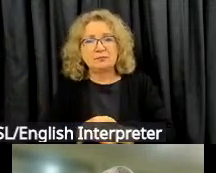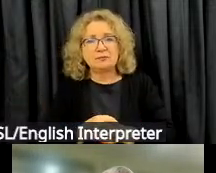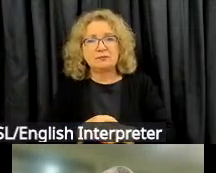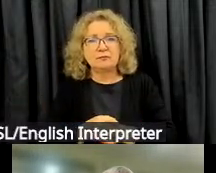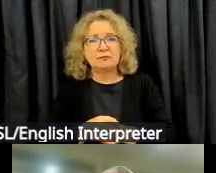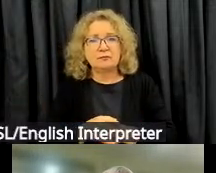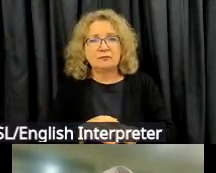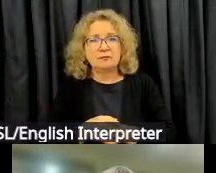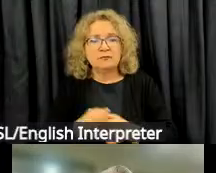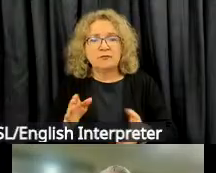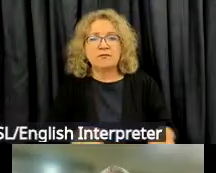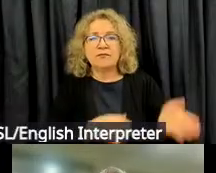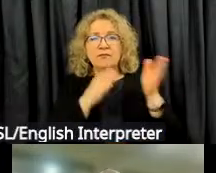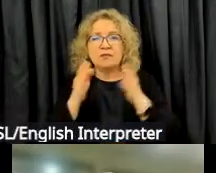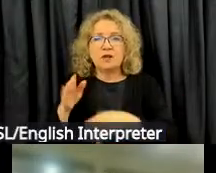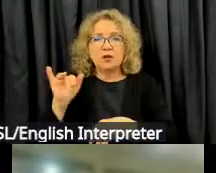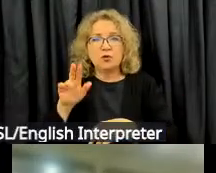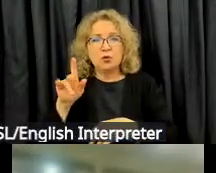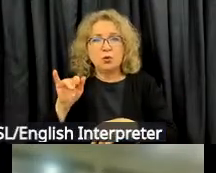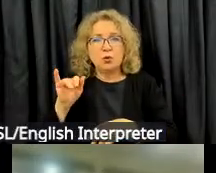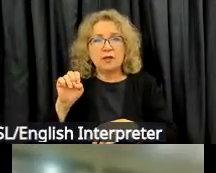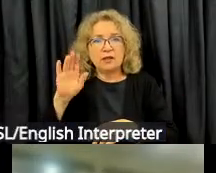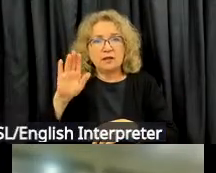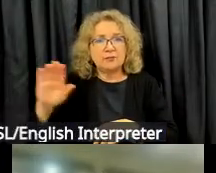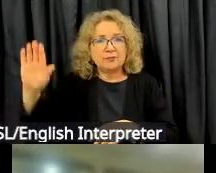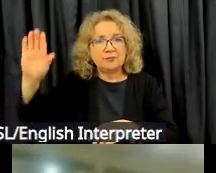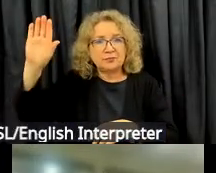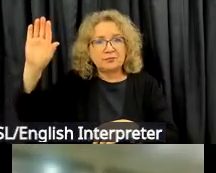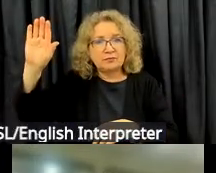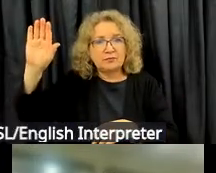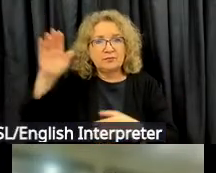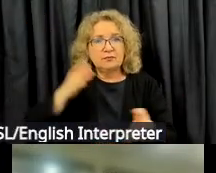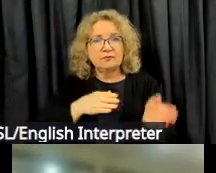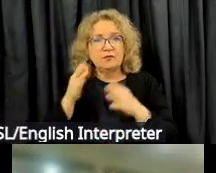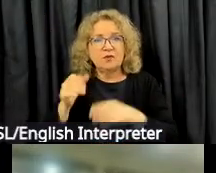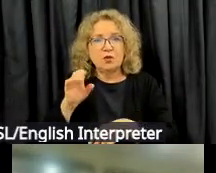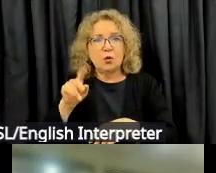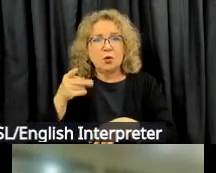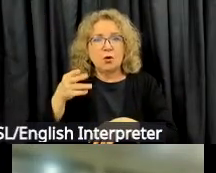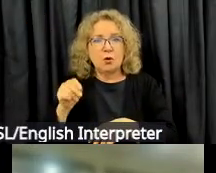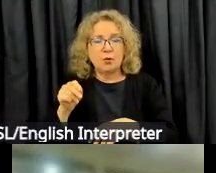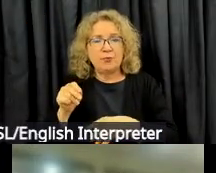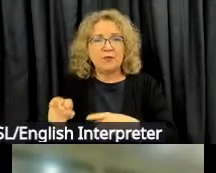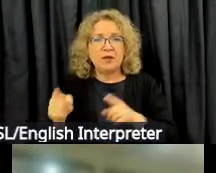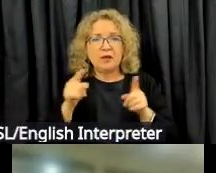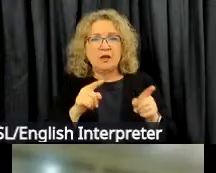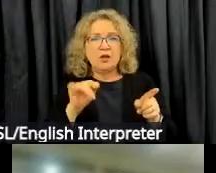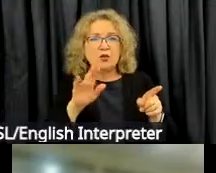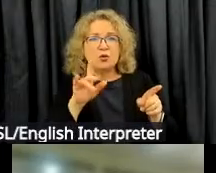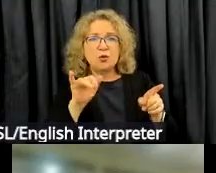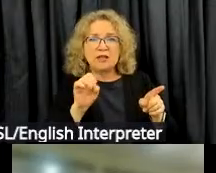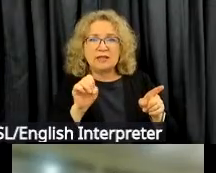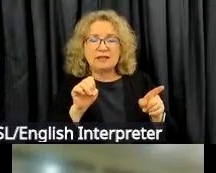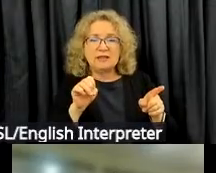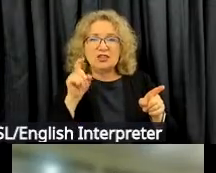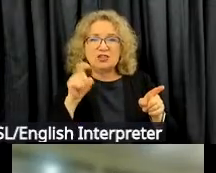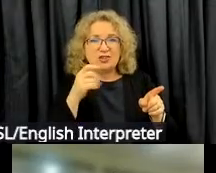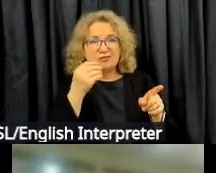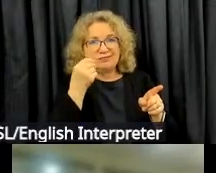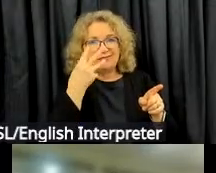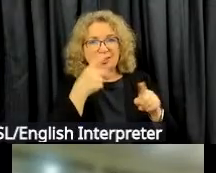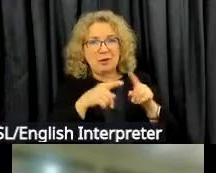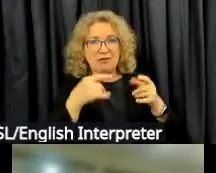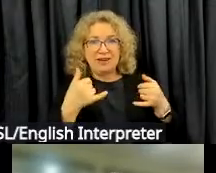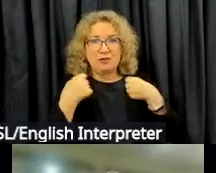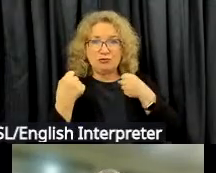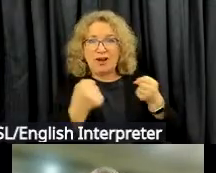Julie, sounds like you have, and then Soko. Yeah, and I would have my video on. I'm so sorry. I'm in a very dark car right